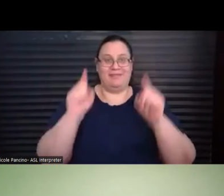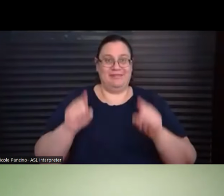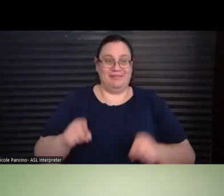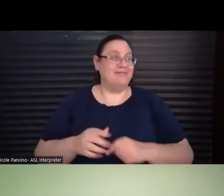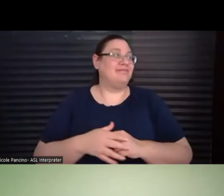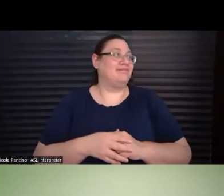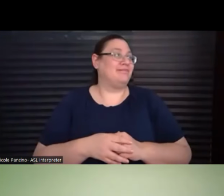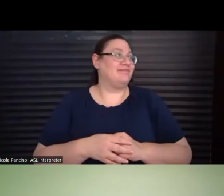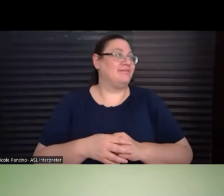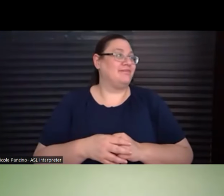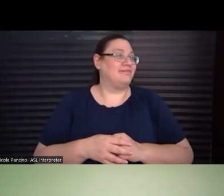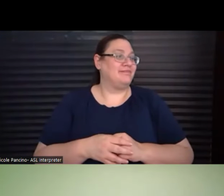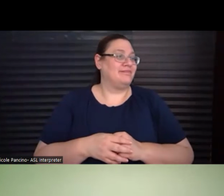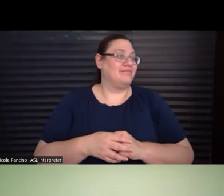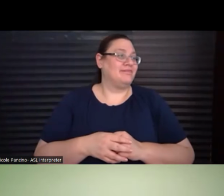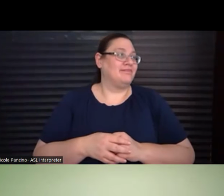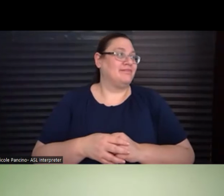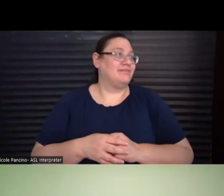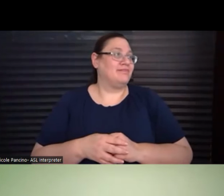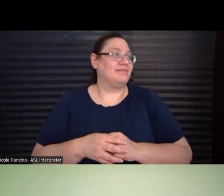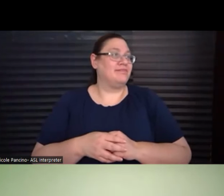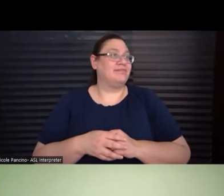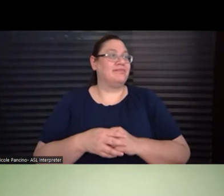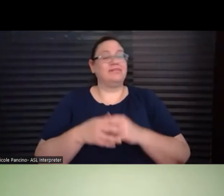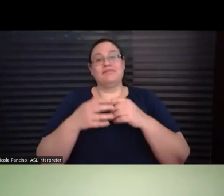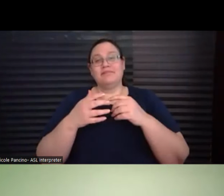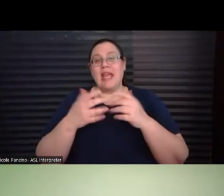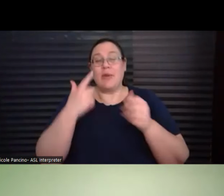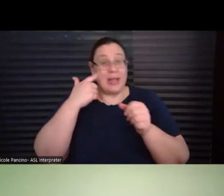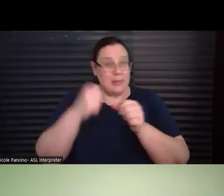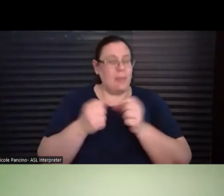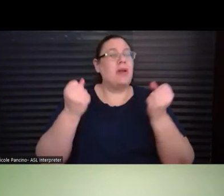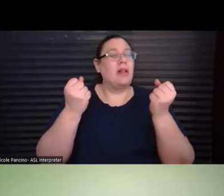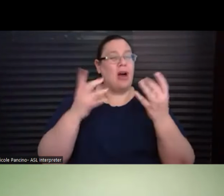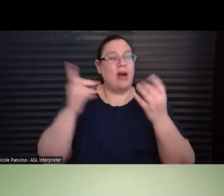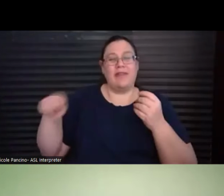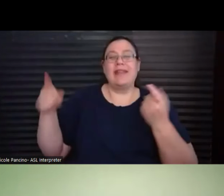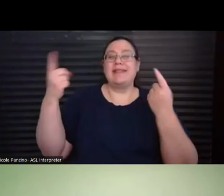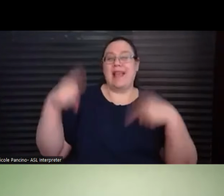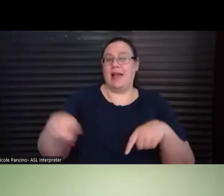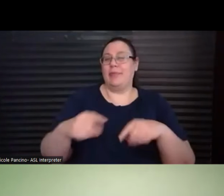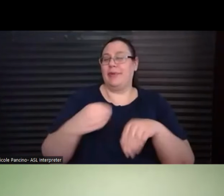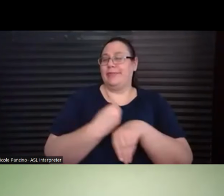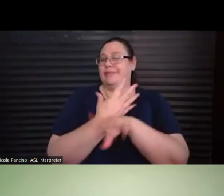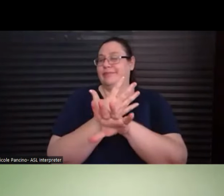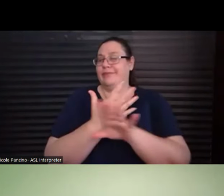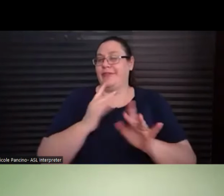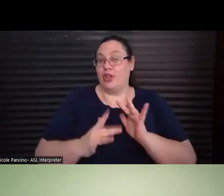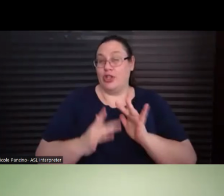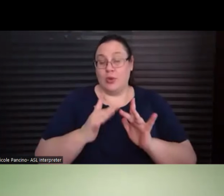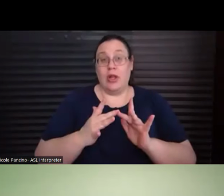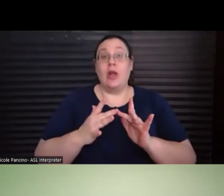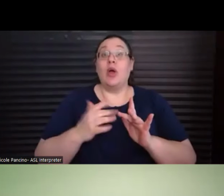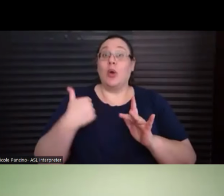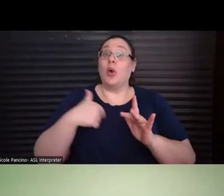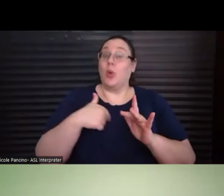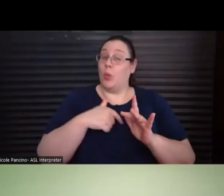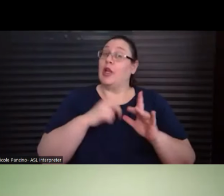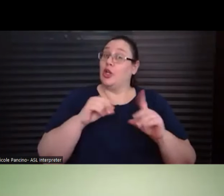this, and remembering that we did this a lot virtually. So, and I do and have printed these things